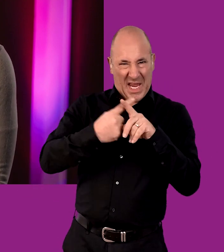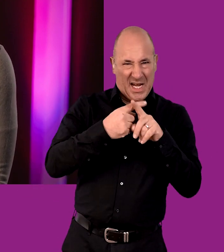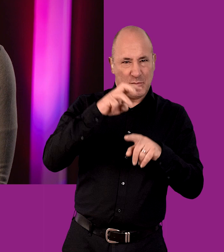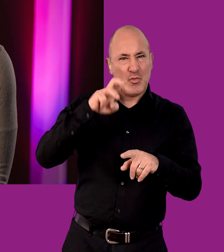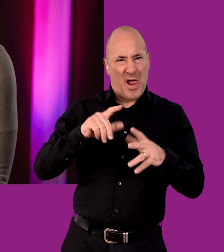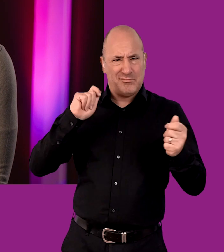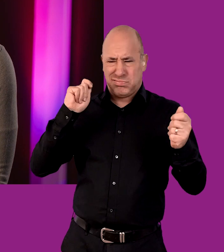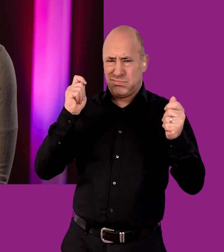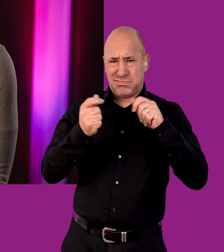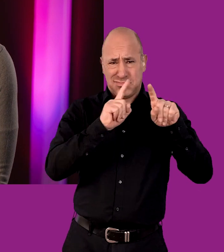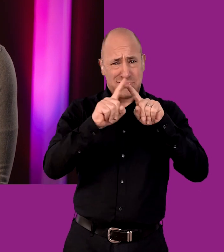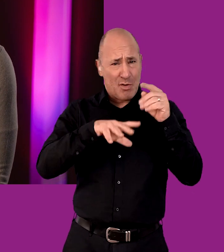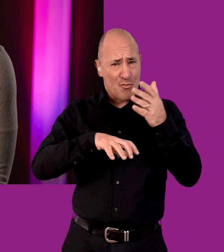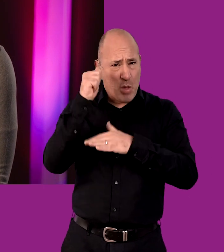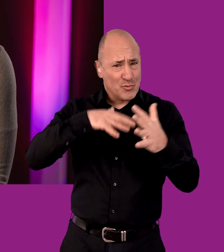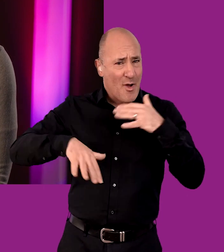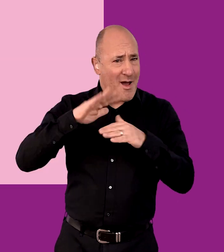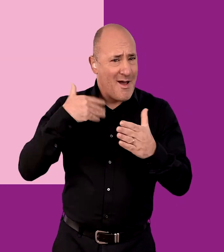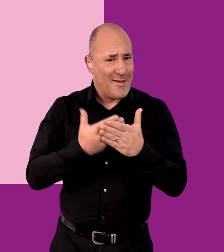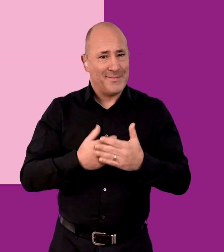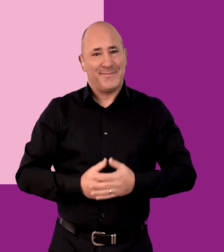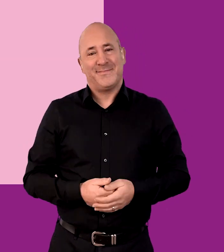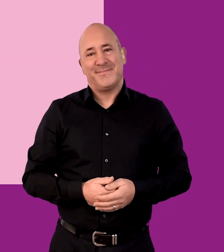Wales and how it's changed since 2011.